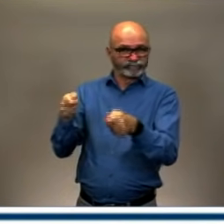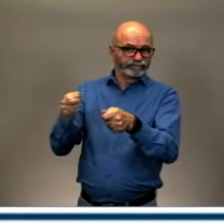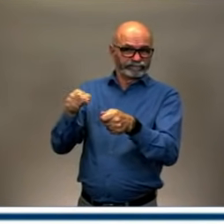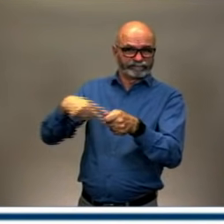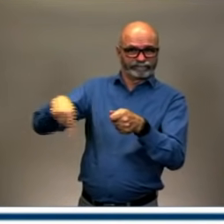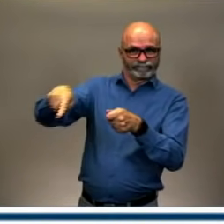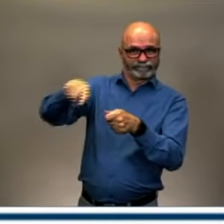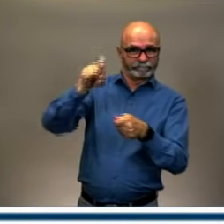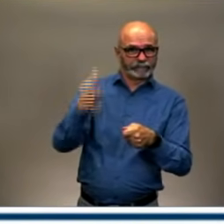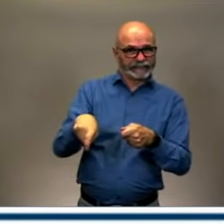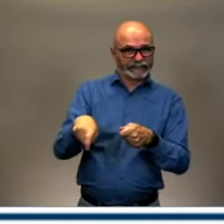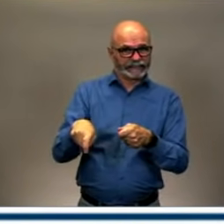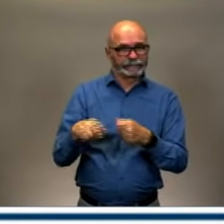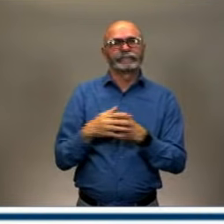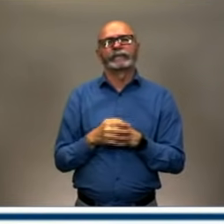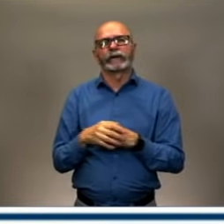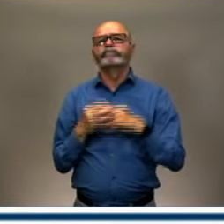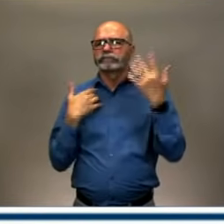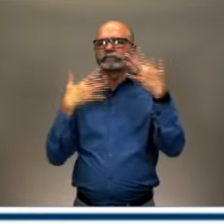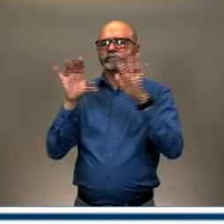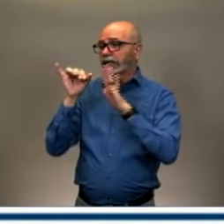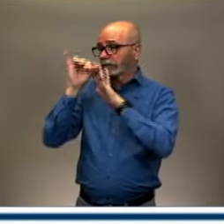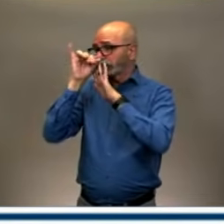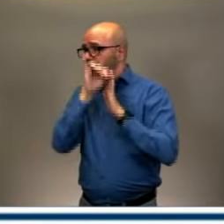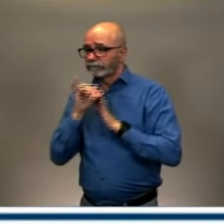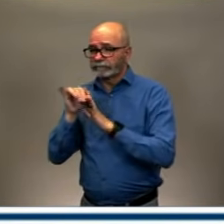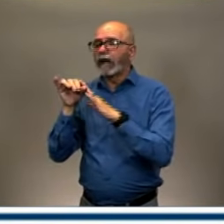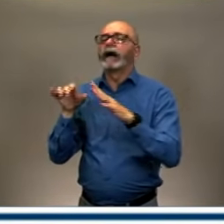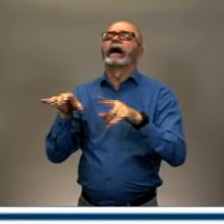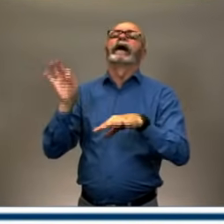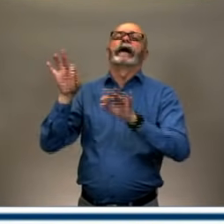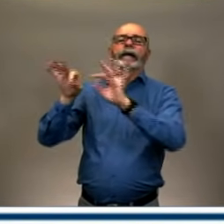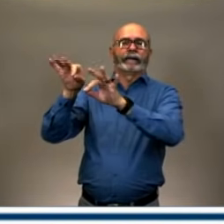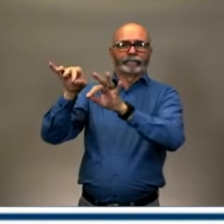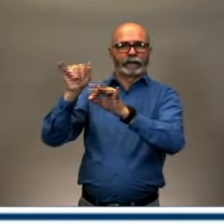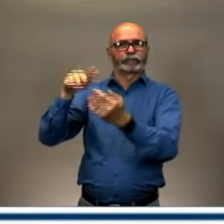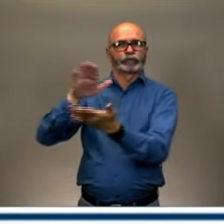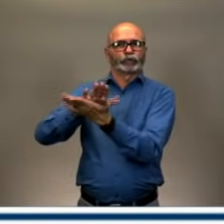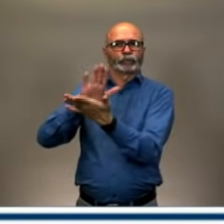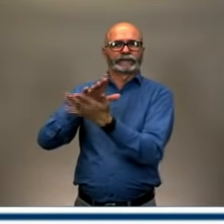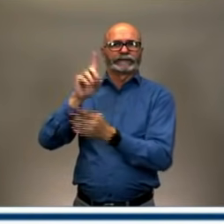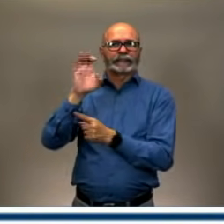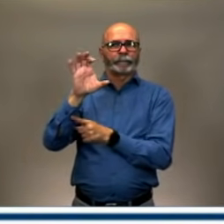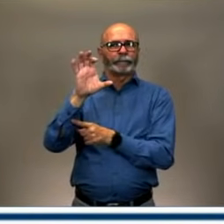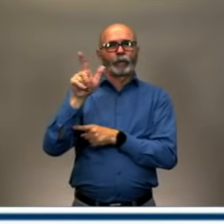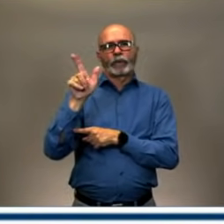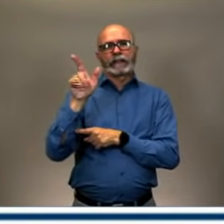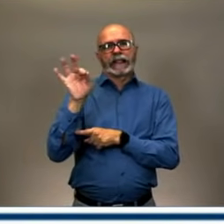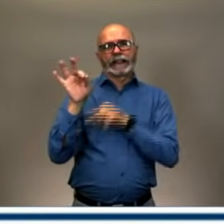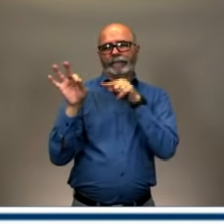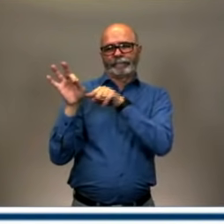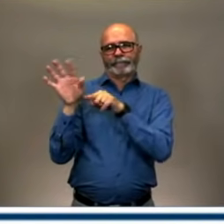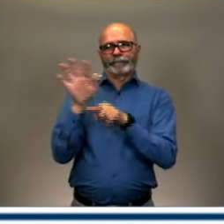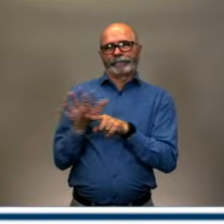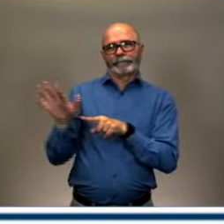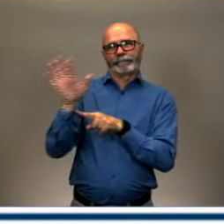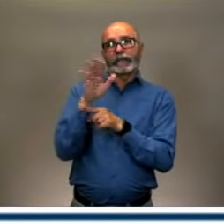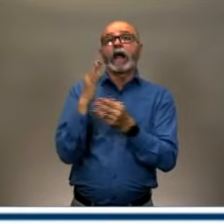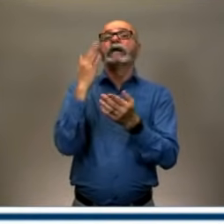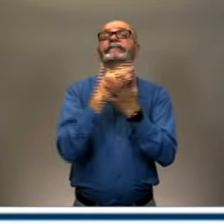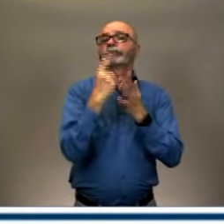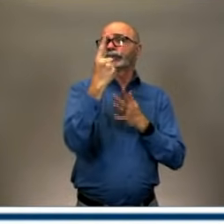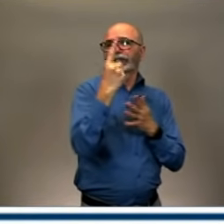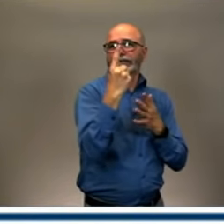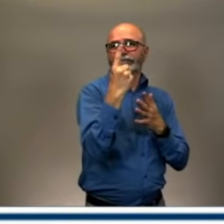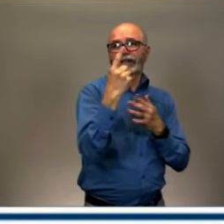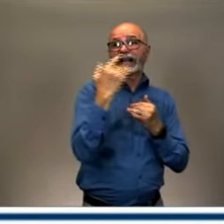initial case that associated with that school on December 29th. It was somebody who had been at the school the last 2